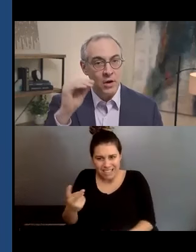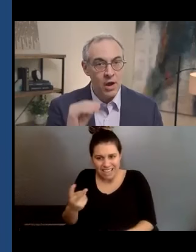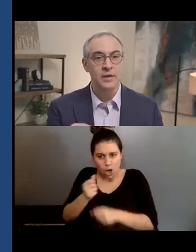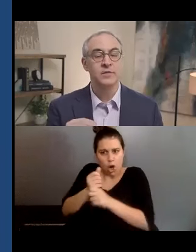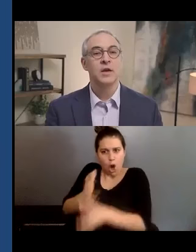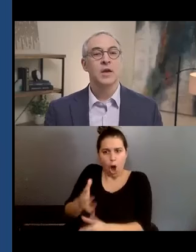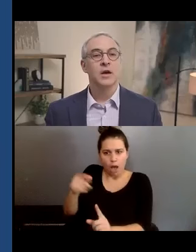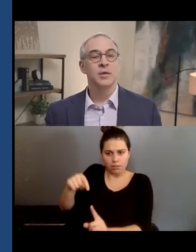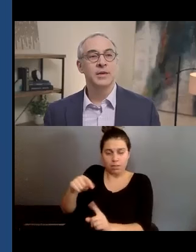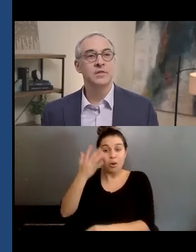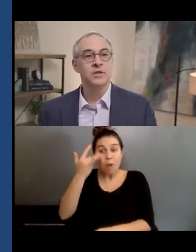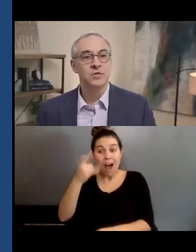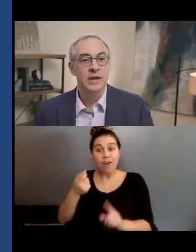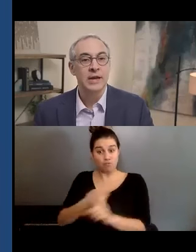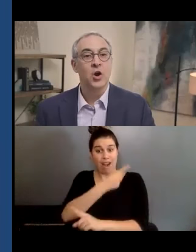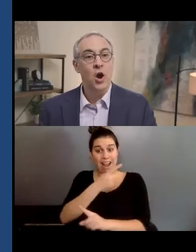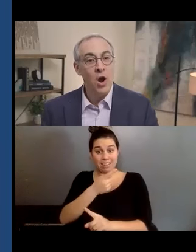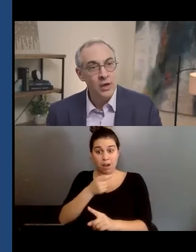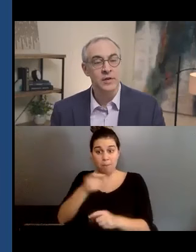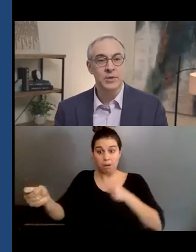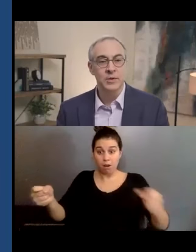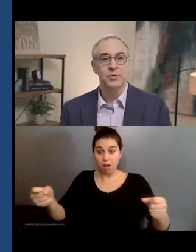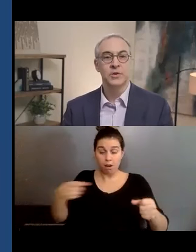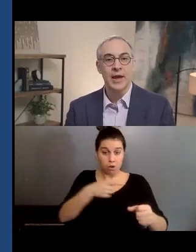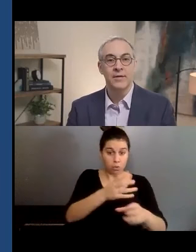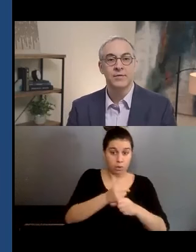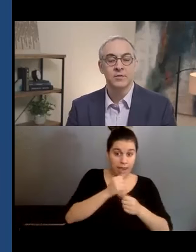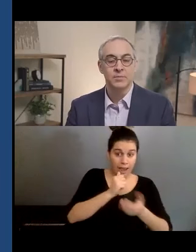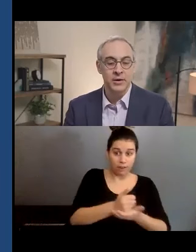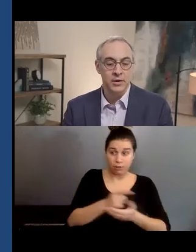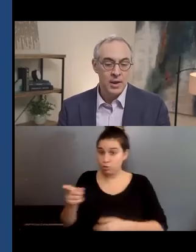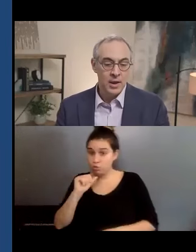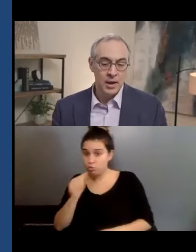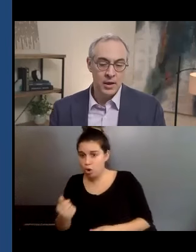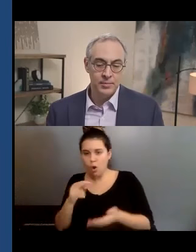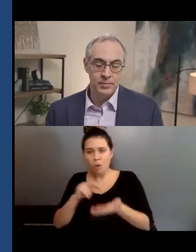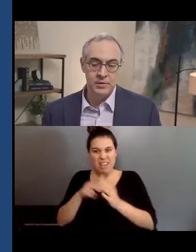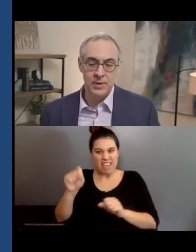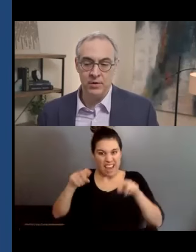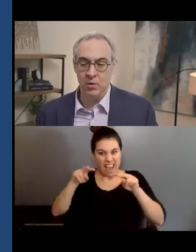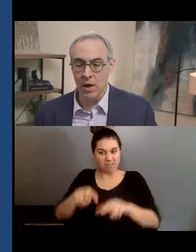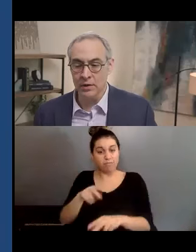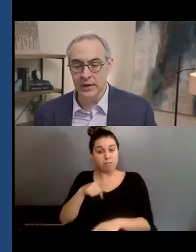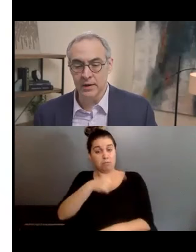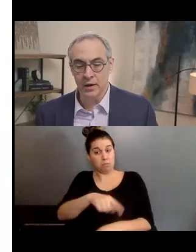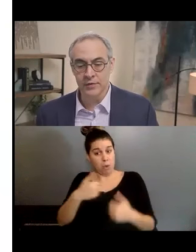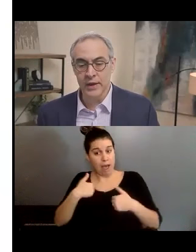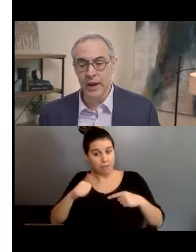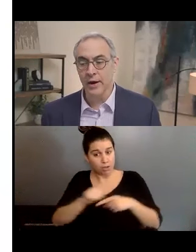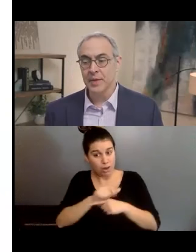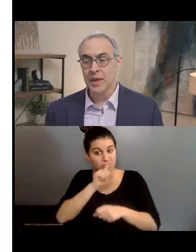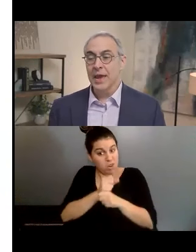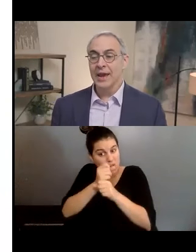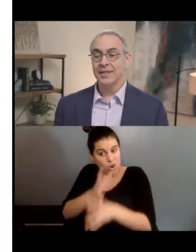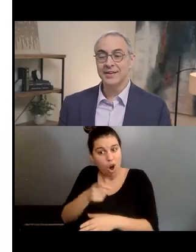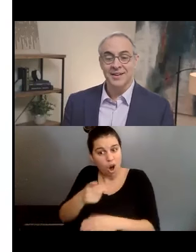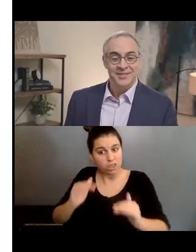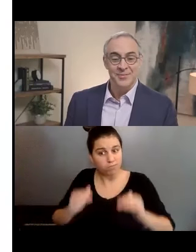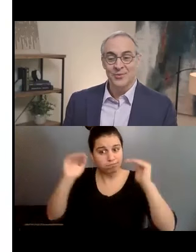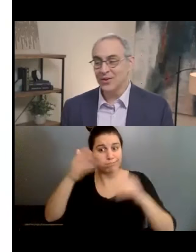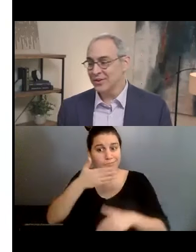see cause. Is the training causing people to have this better quality of care?